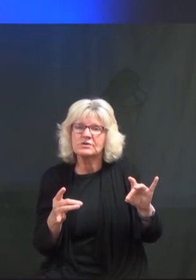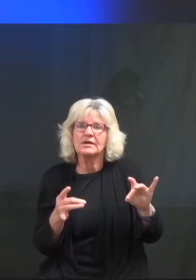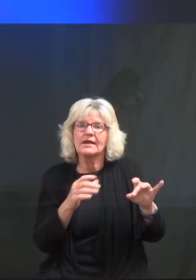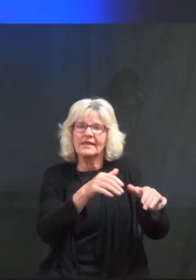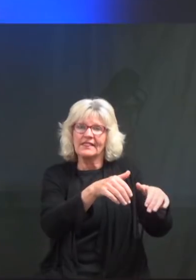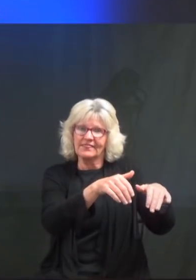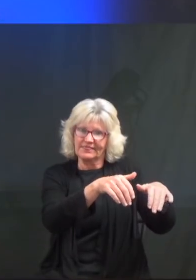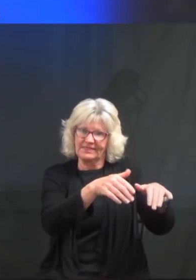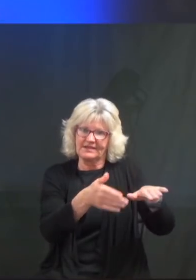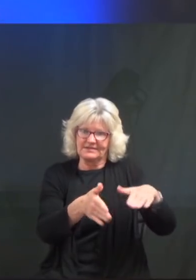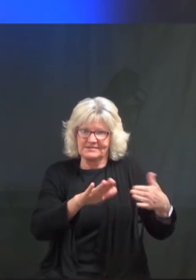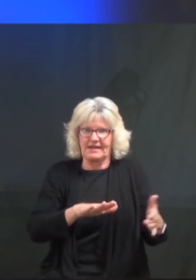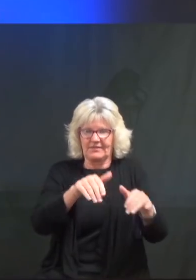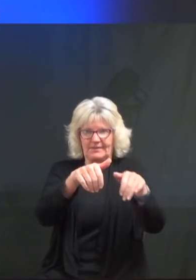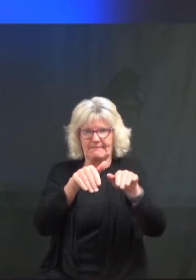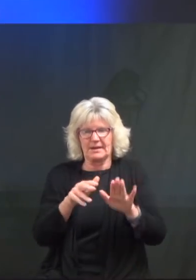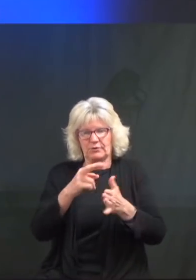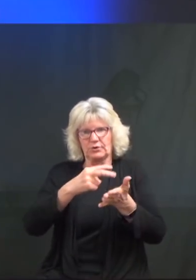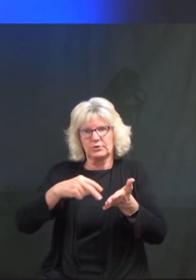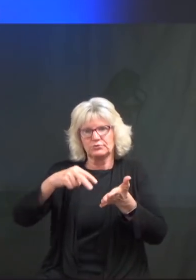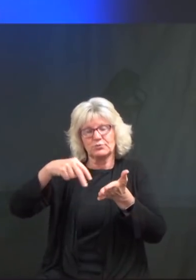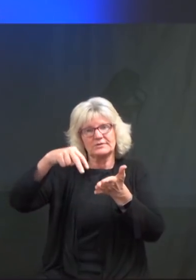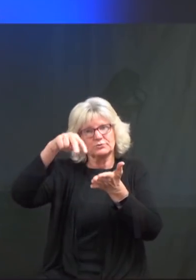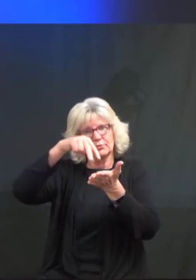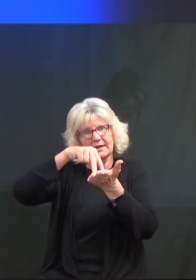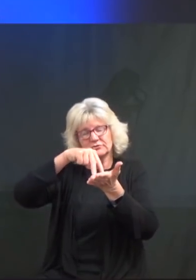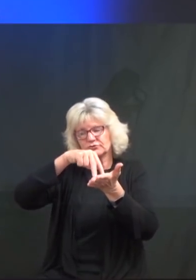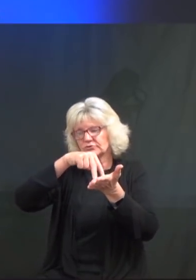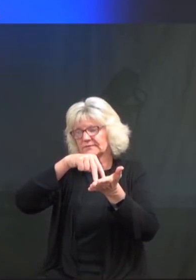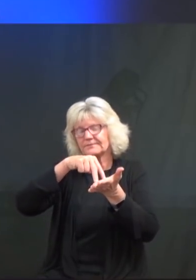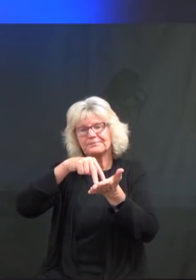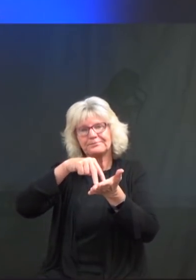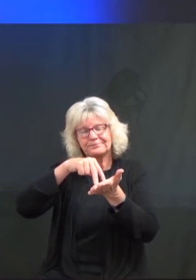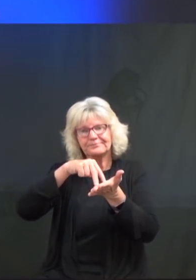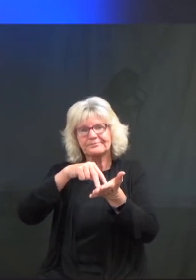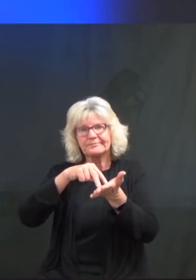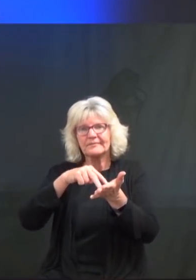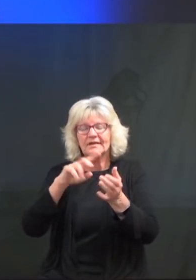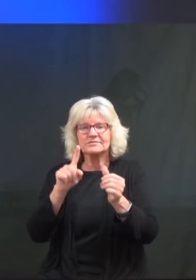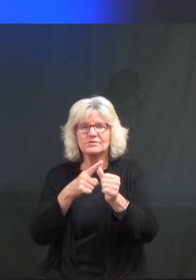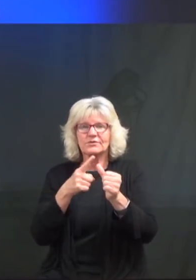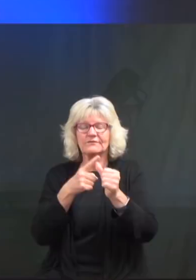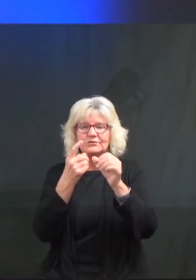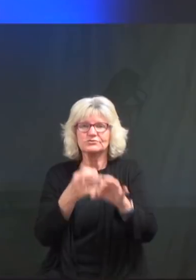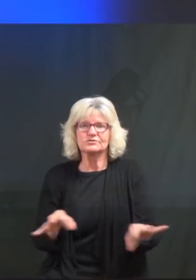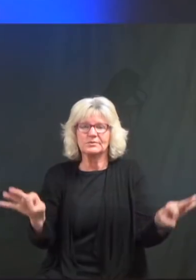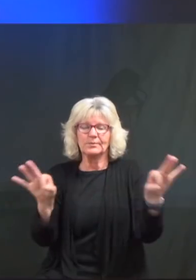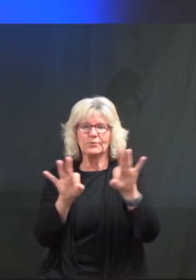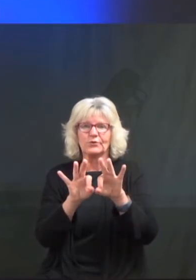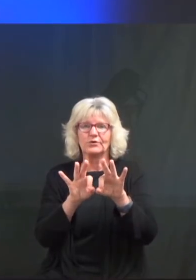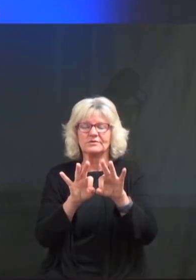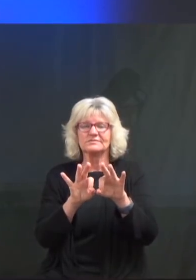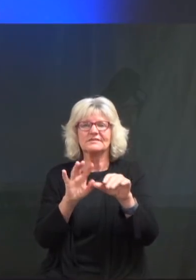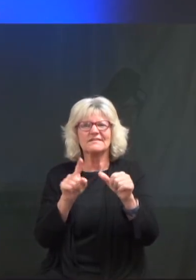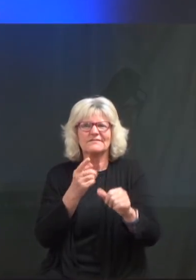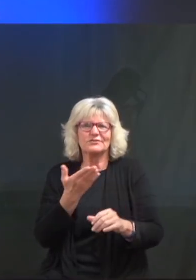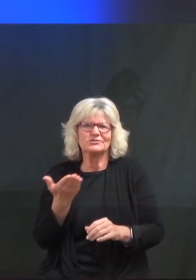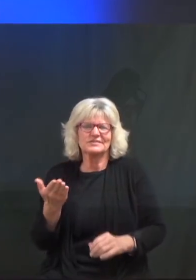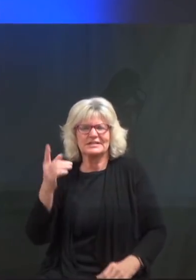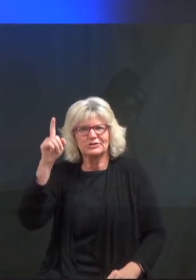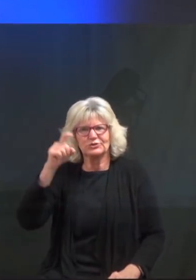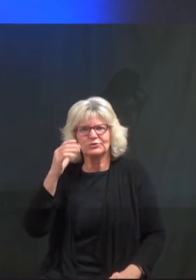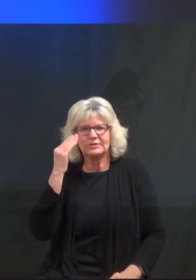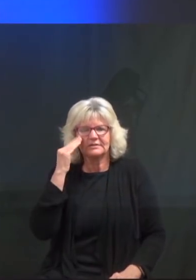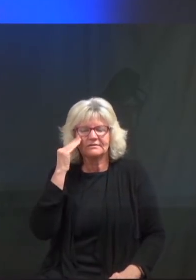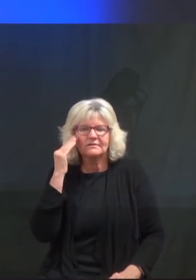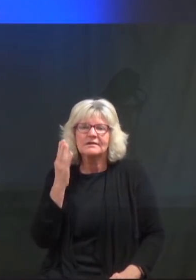Paul later writes in 1 Corinthians chapter 15, of first importance. Here's what you need to know. The first thing, that Christ died for